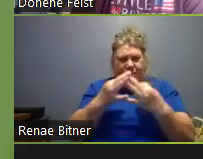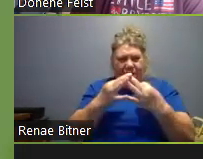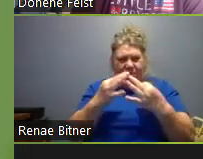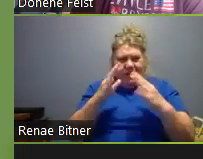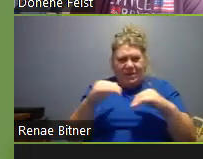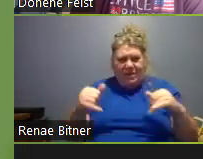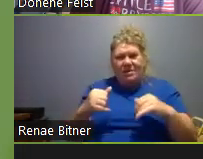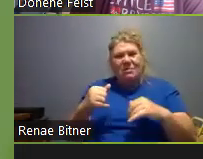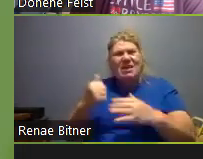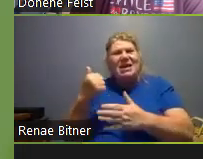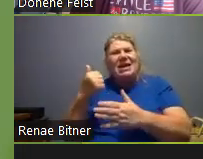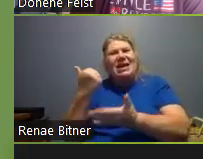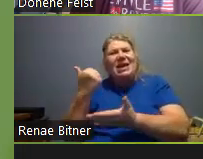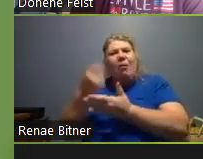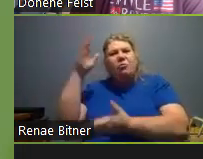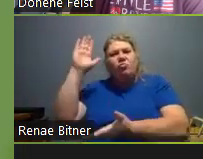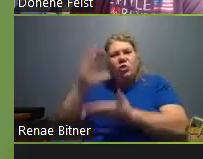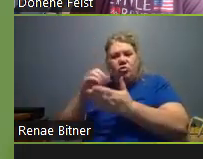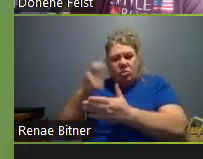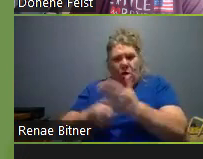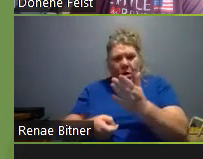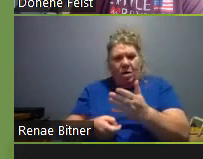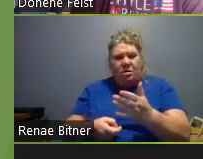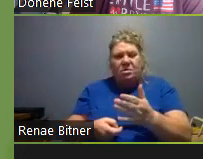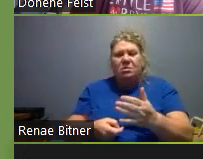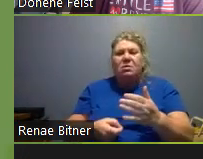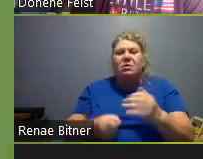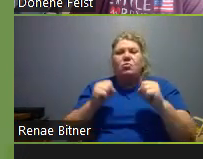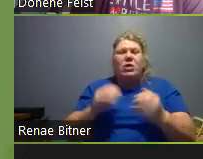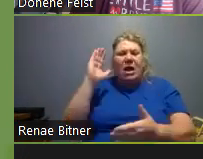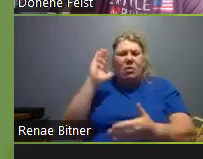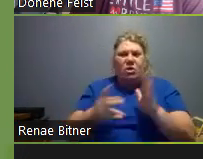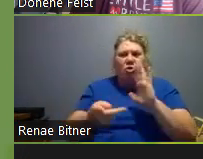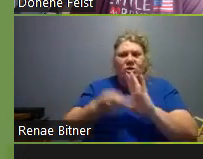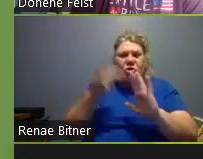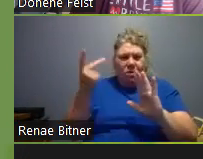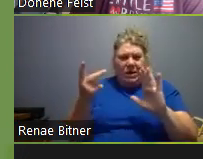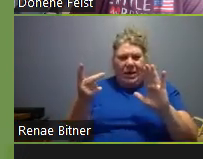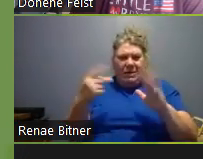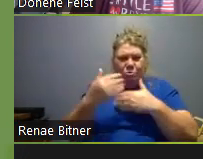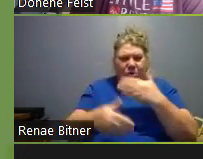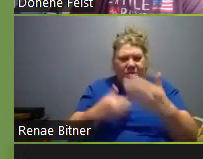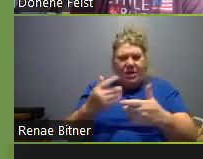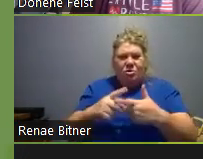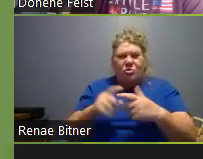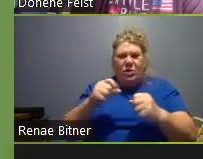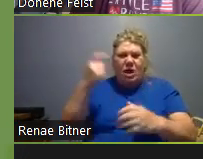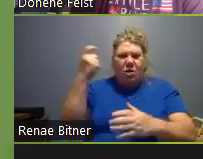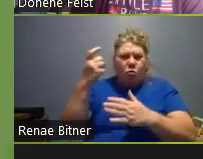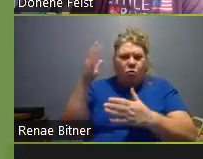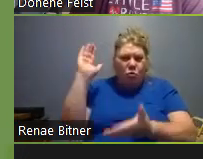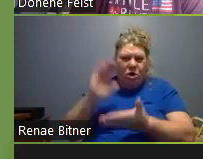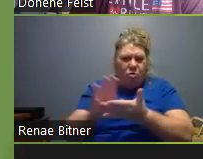be reduced. We can reduce duplicative procedures, unnecessary paperwork. And as families,